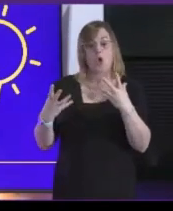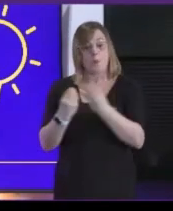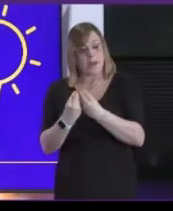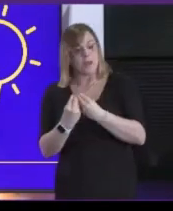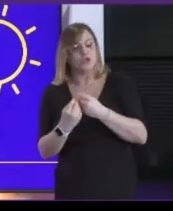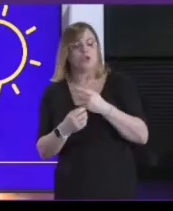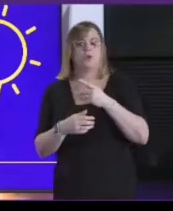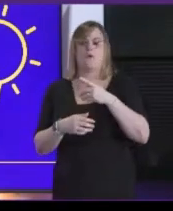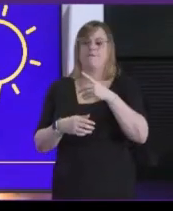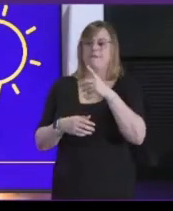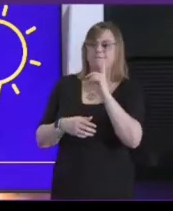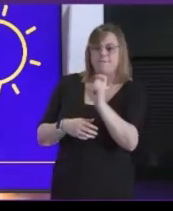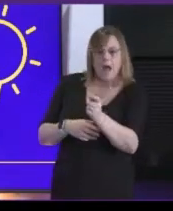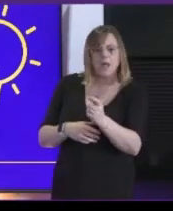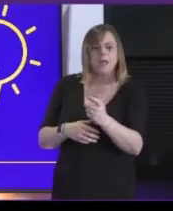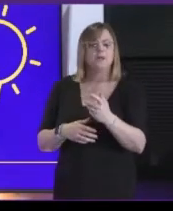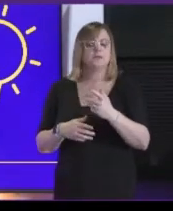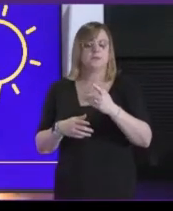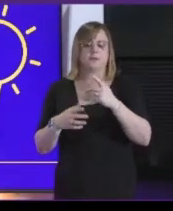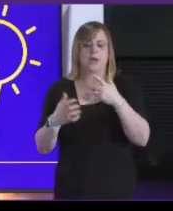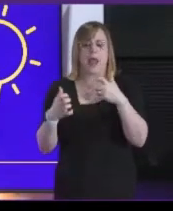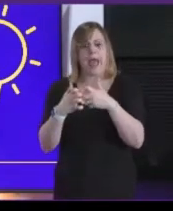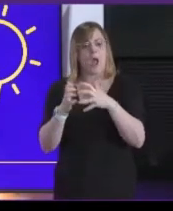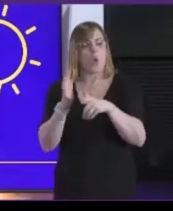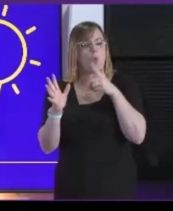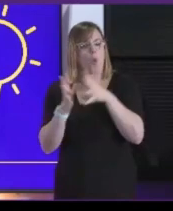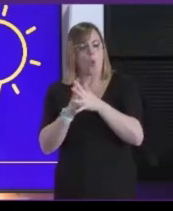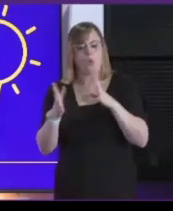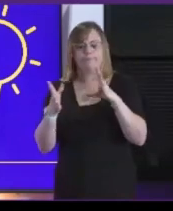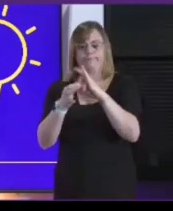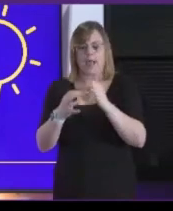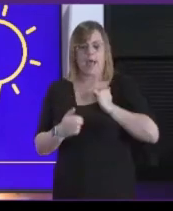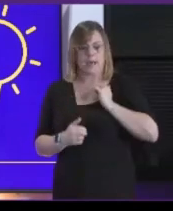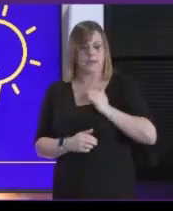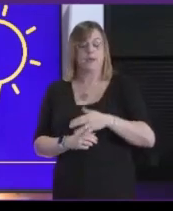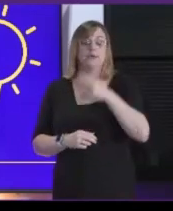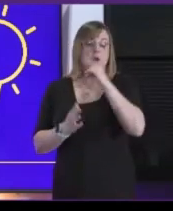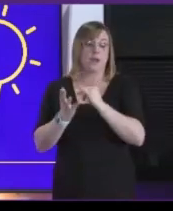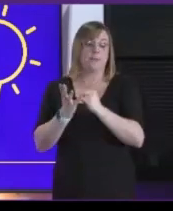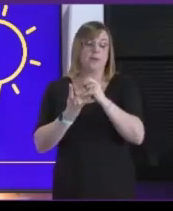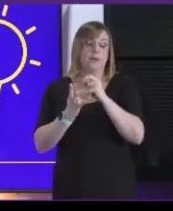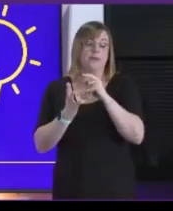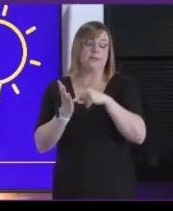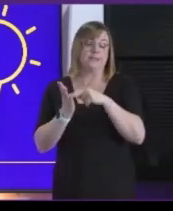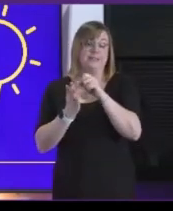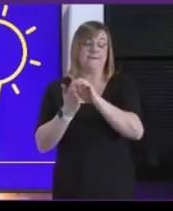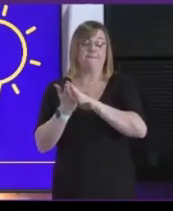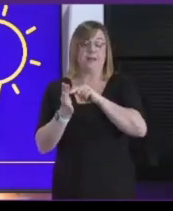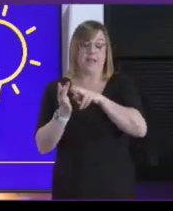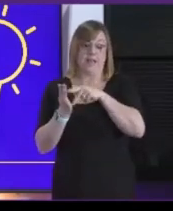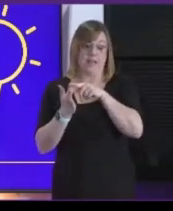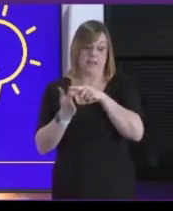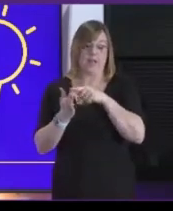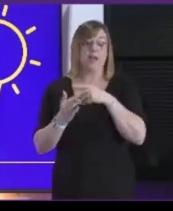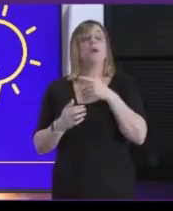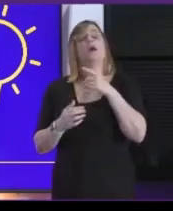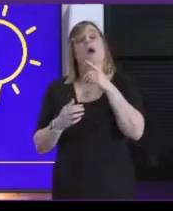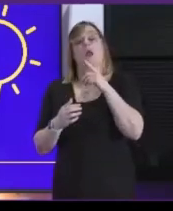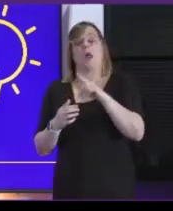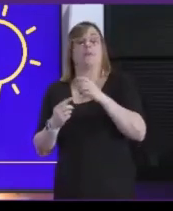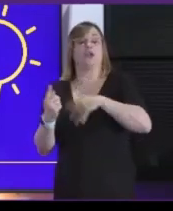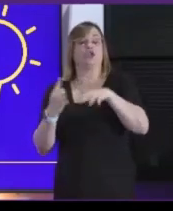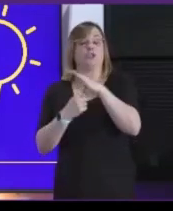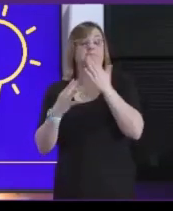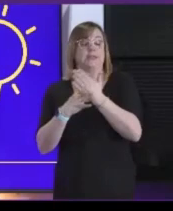way the legislation, you know, is coming together in Canada? So my name is Stephanie Cadieux. I am the Chief Accessibility Officer for